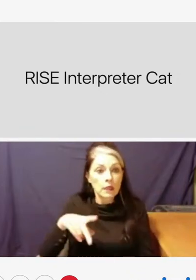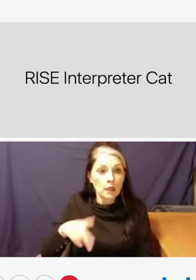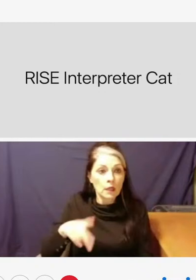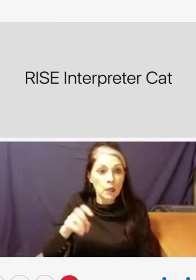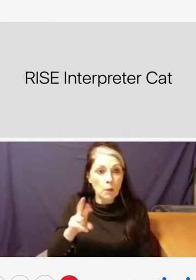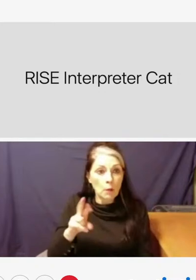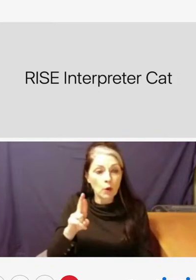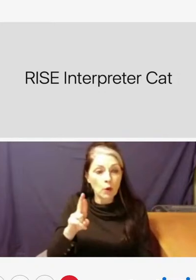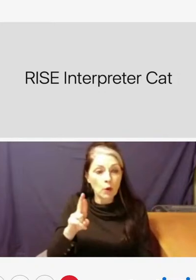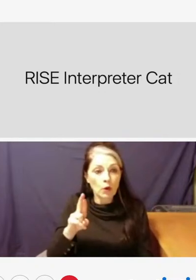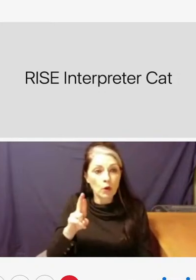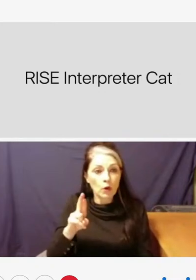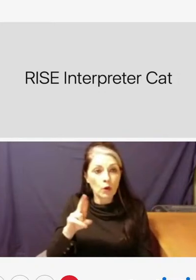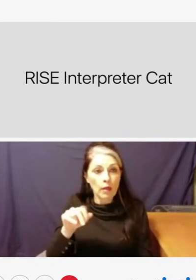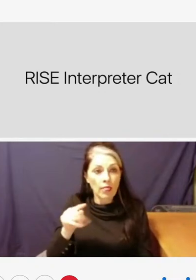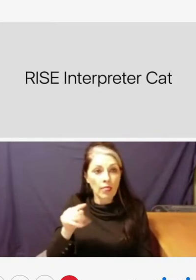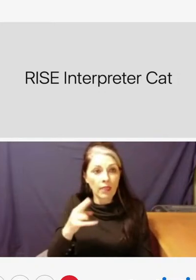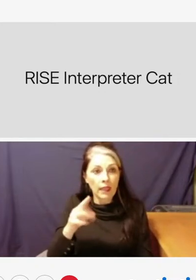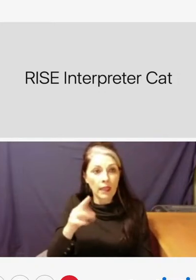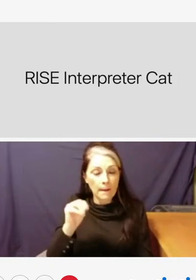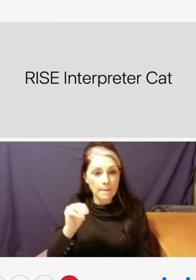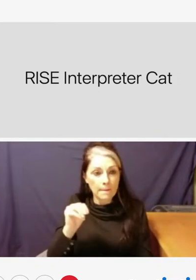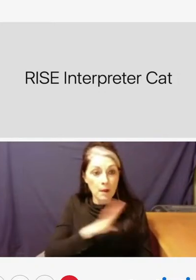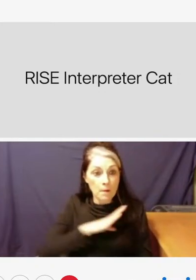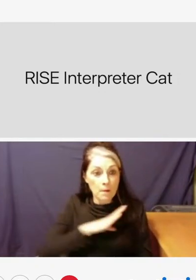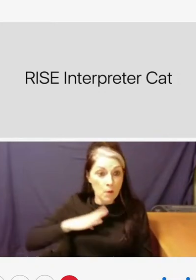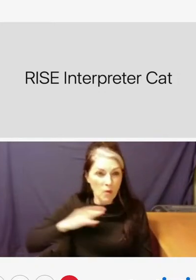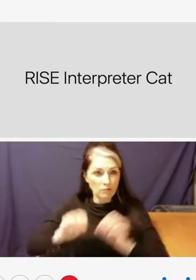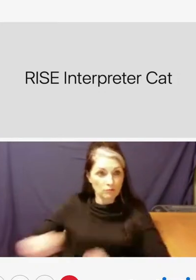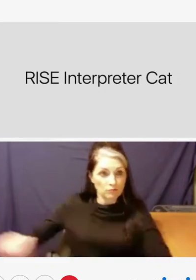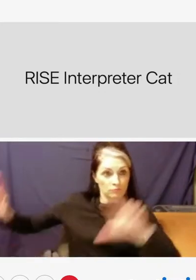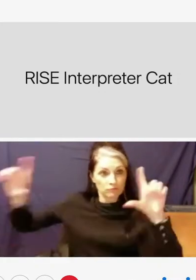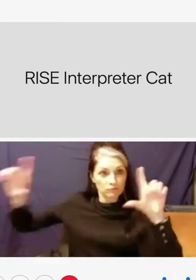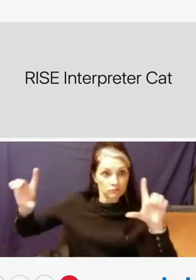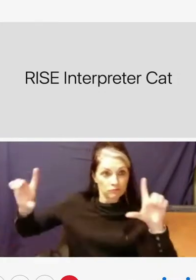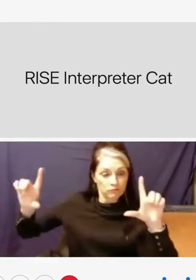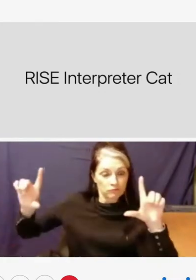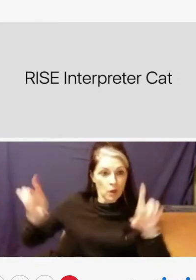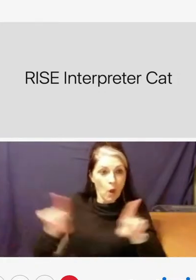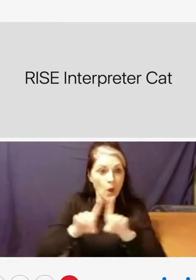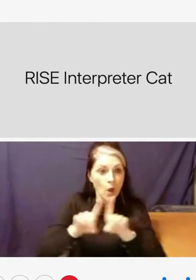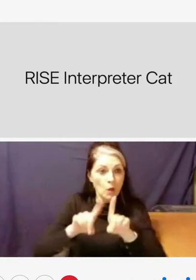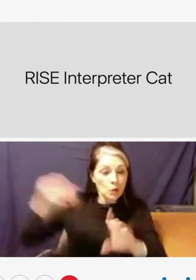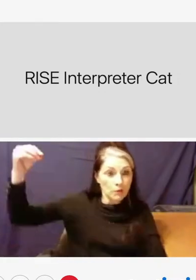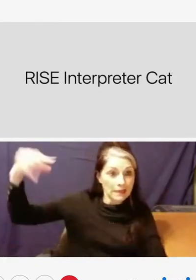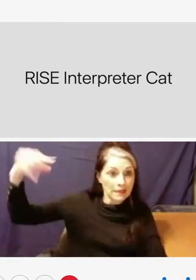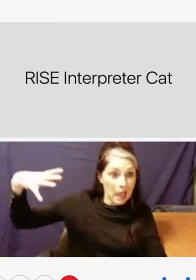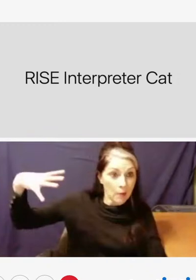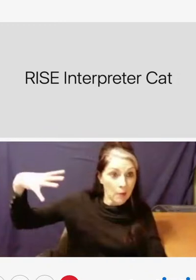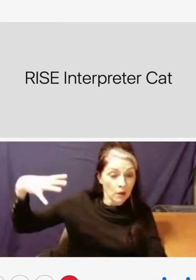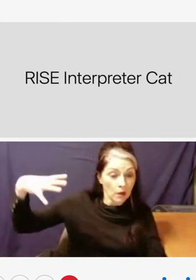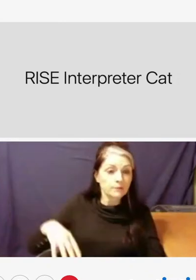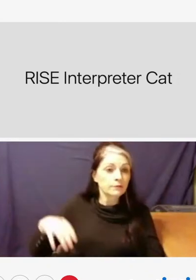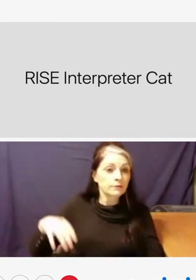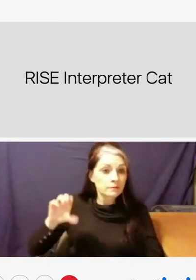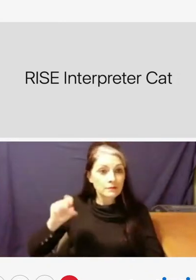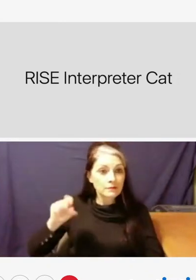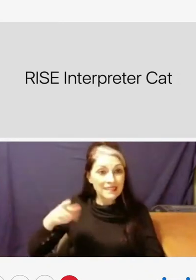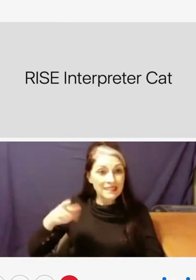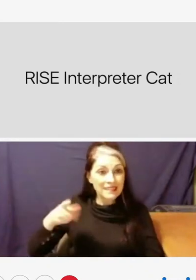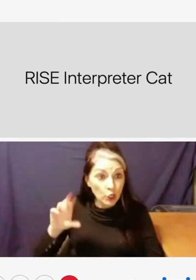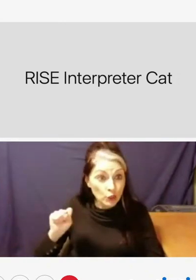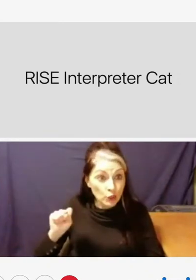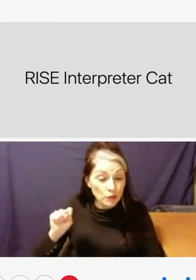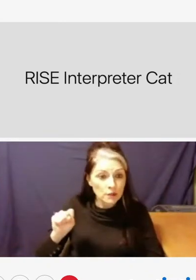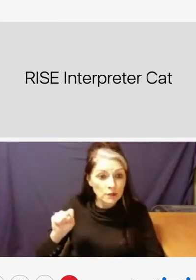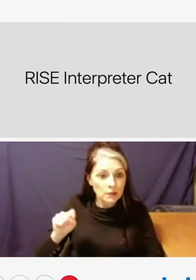all in all our classrooms along with with our Cisco cameras speakers uh obviously can't do it without teachers so we